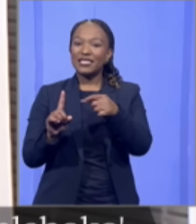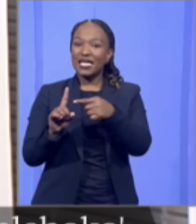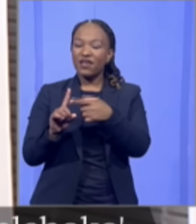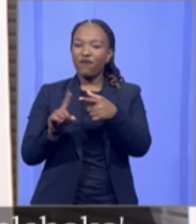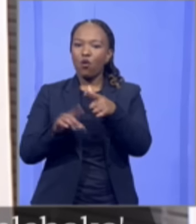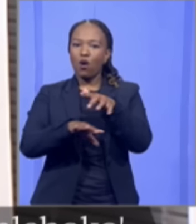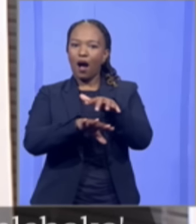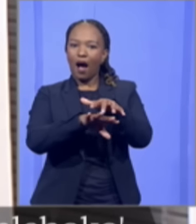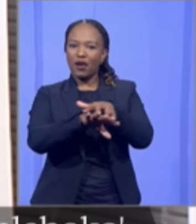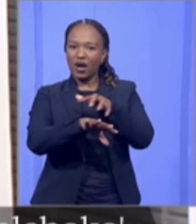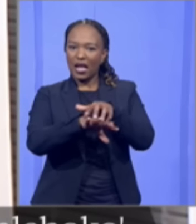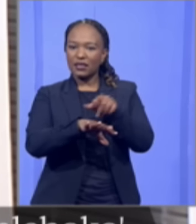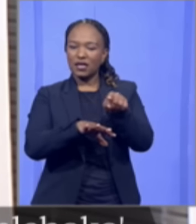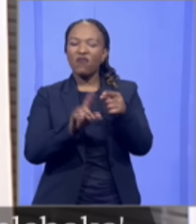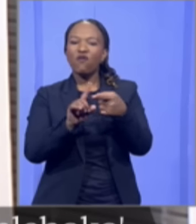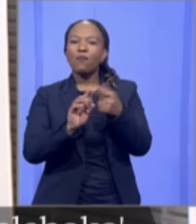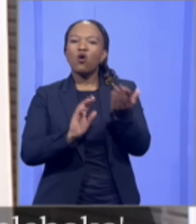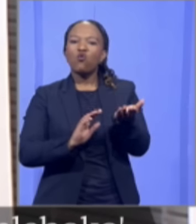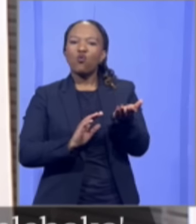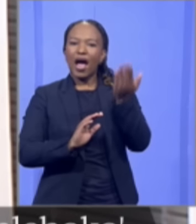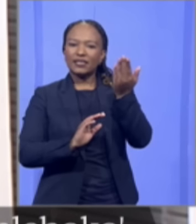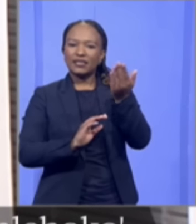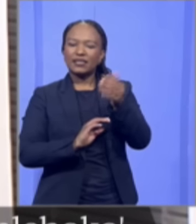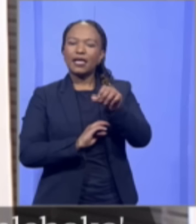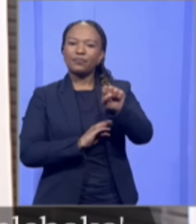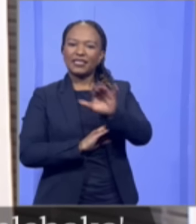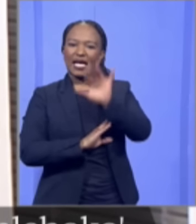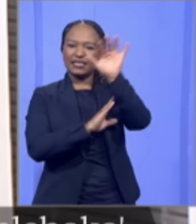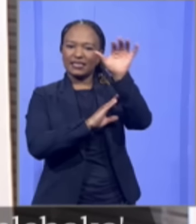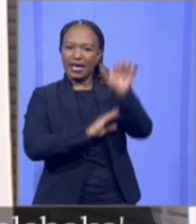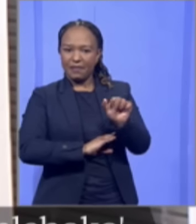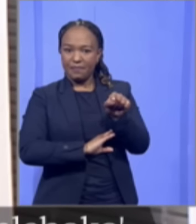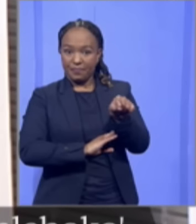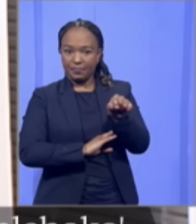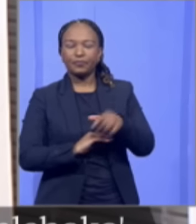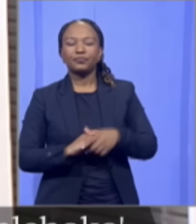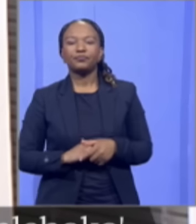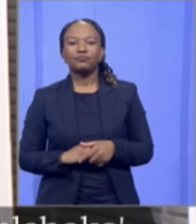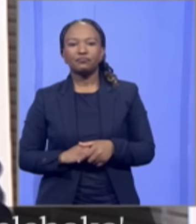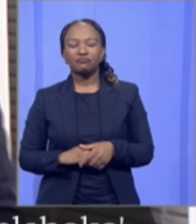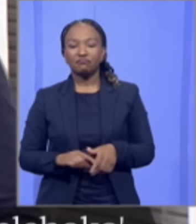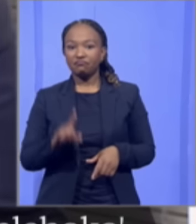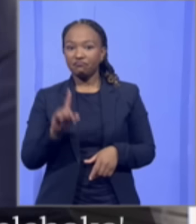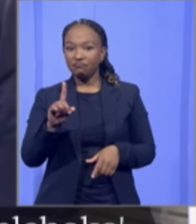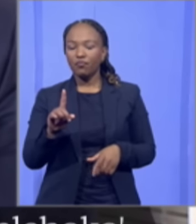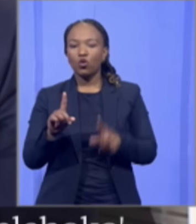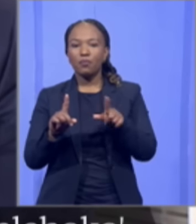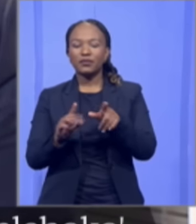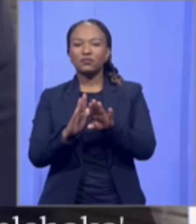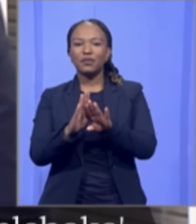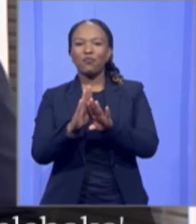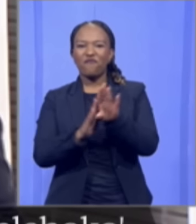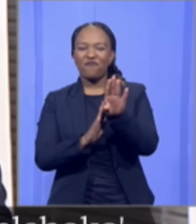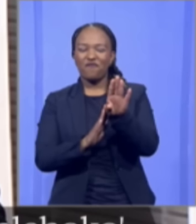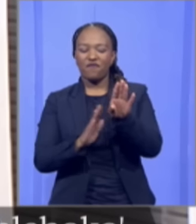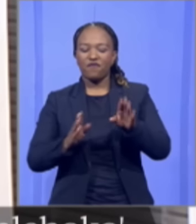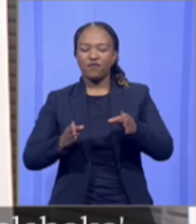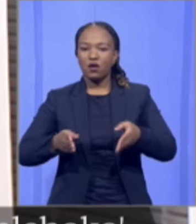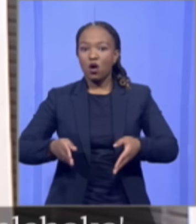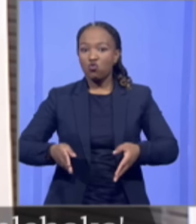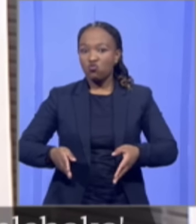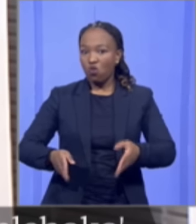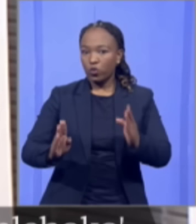agriculture and rural development. There's an urgent need for us to improve our infrastructure, and there's also an